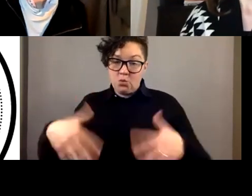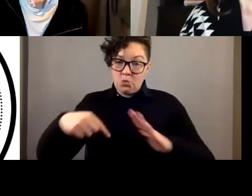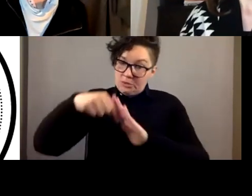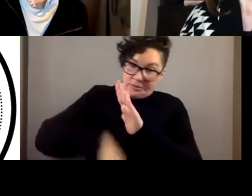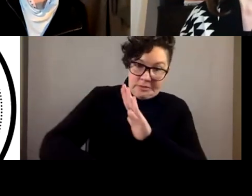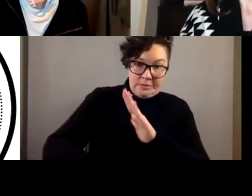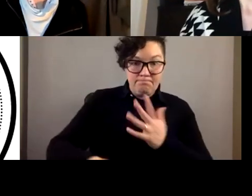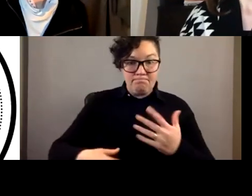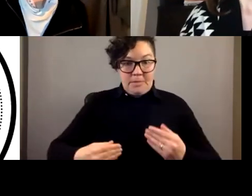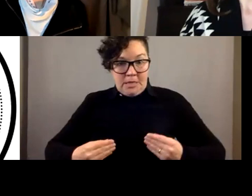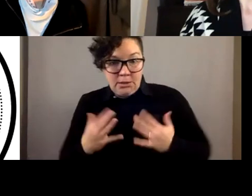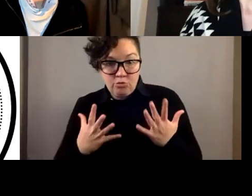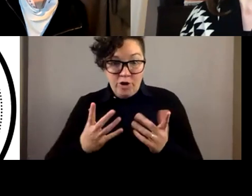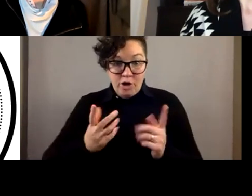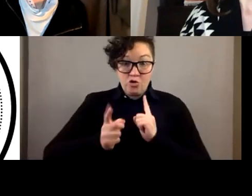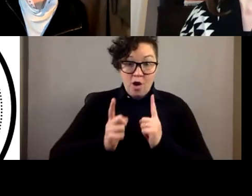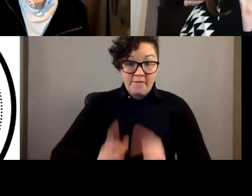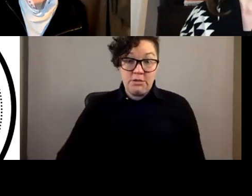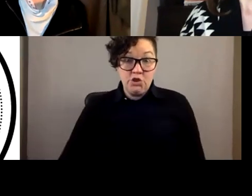discussion.